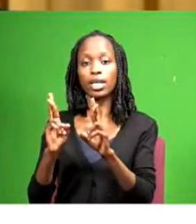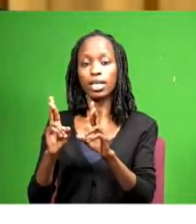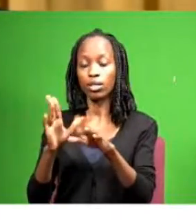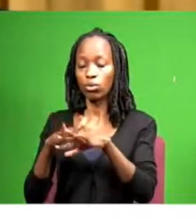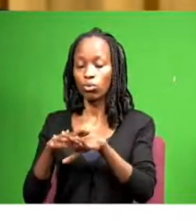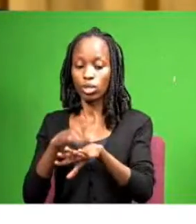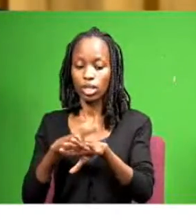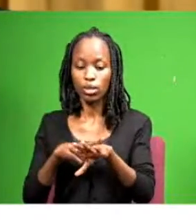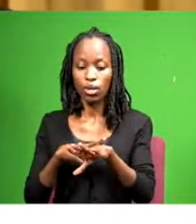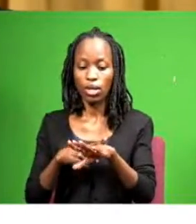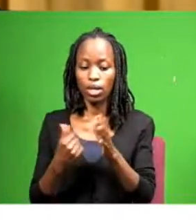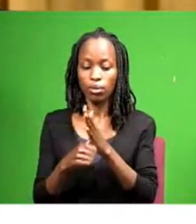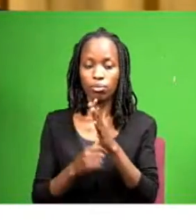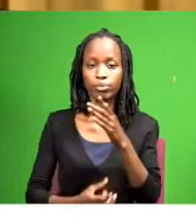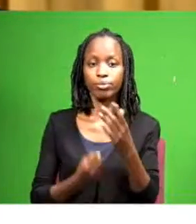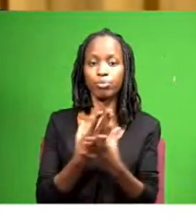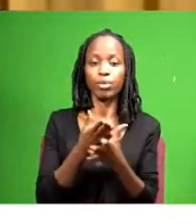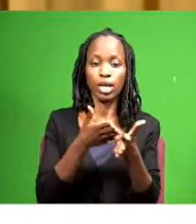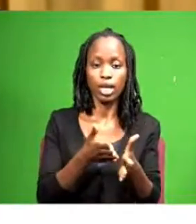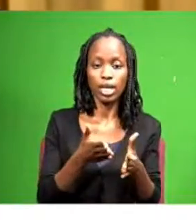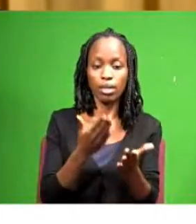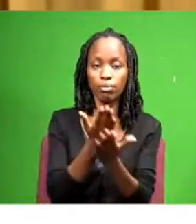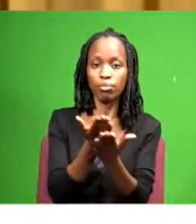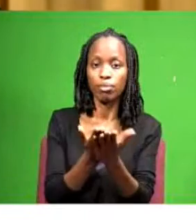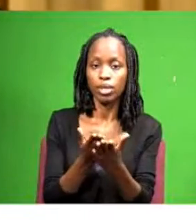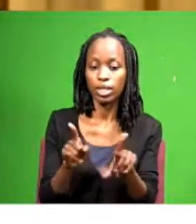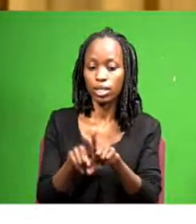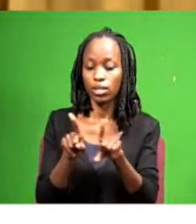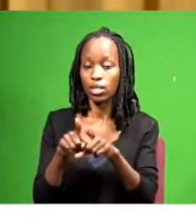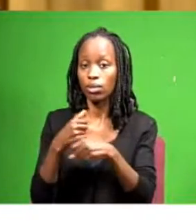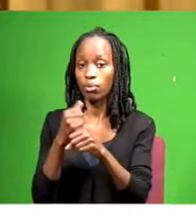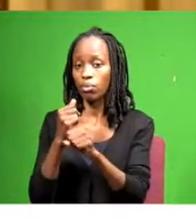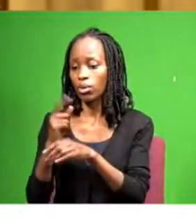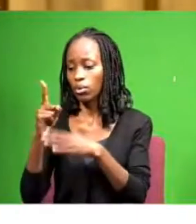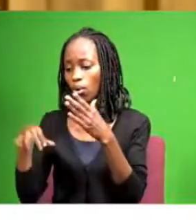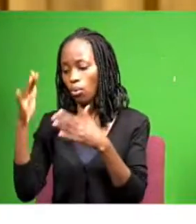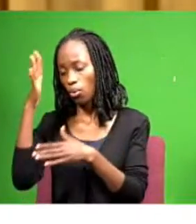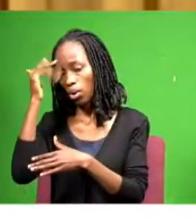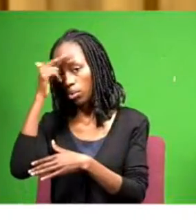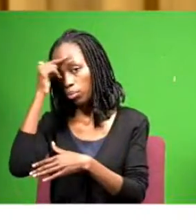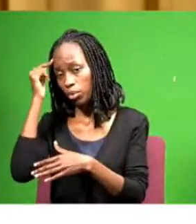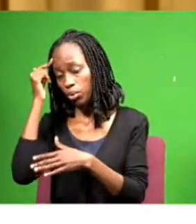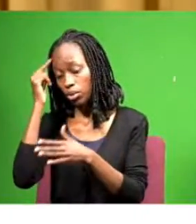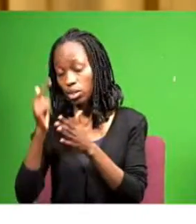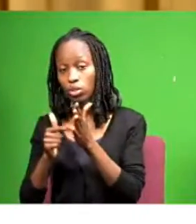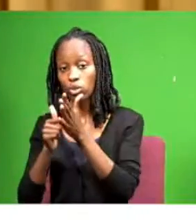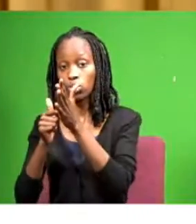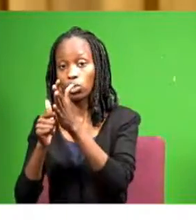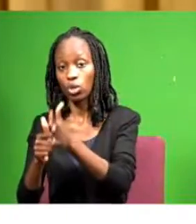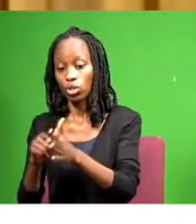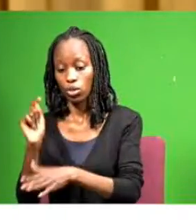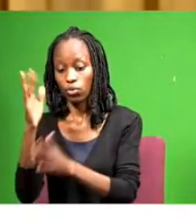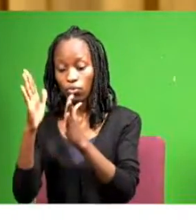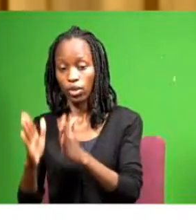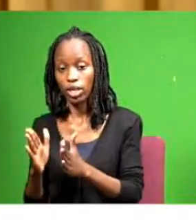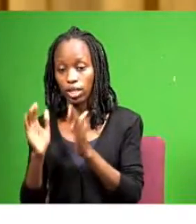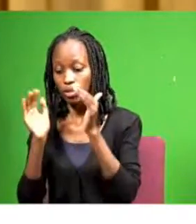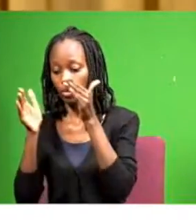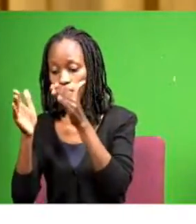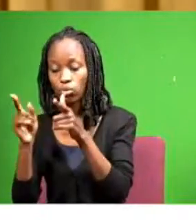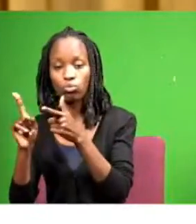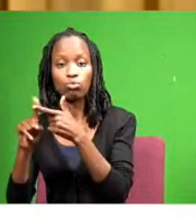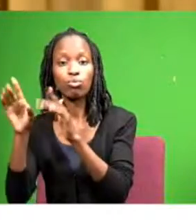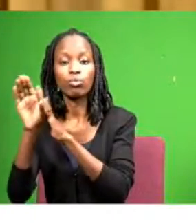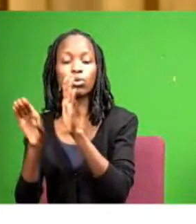that were raised in this appeal have led to a significant conclusion because it is a practical demonstration of Kenyans' commitment to the